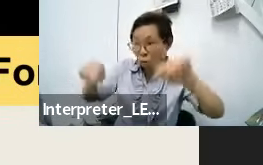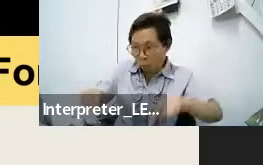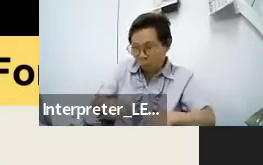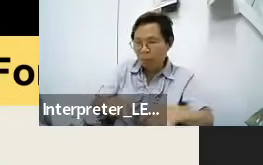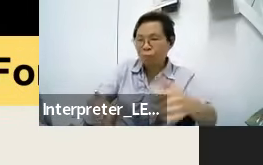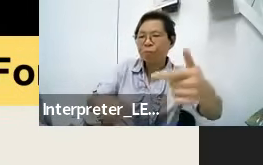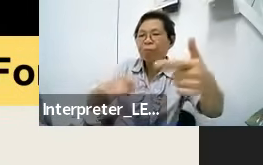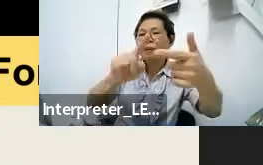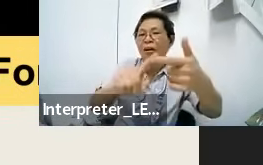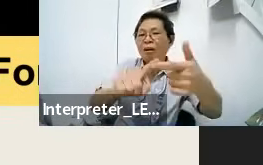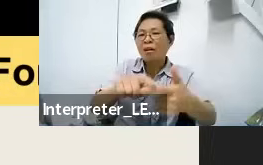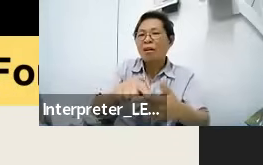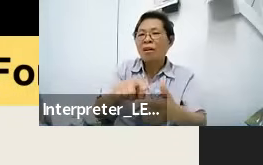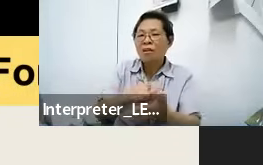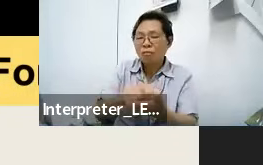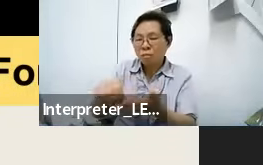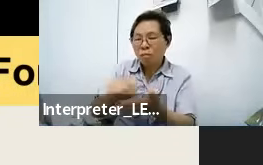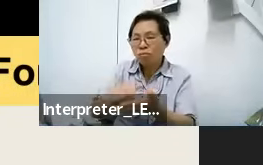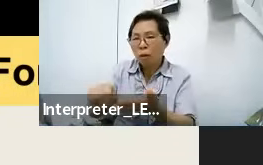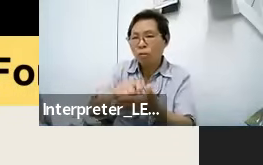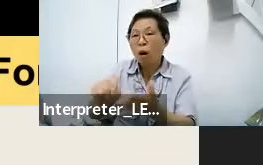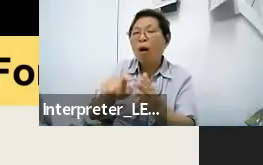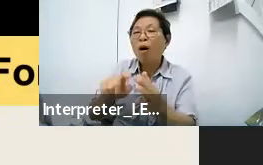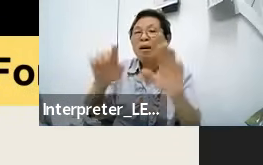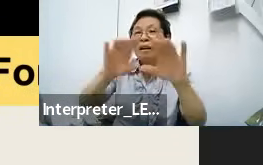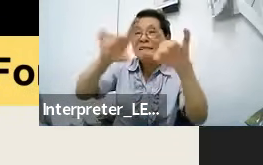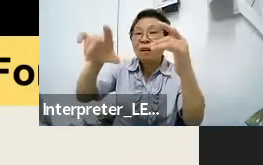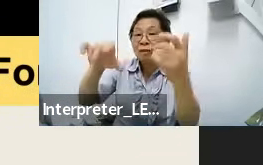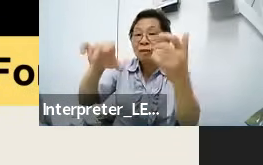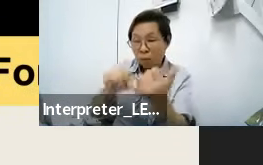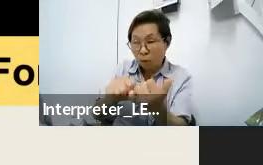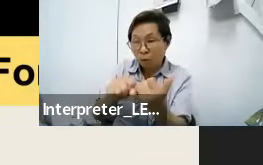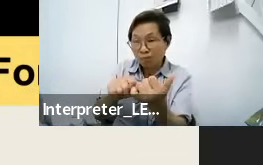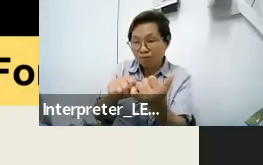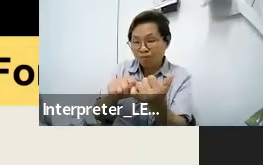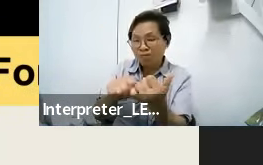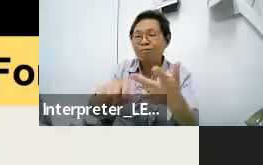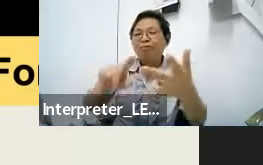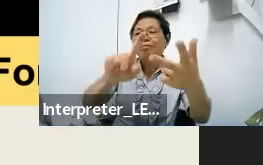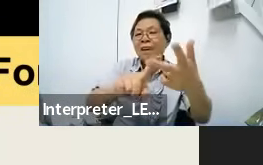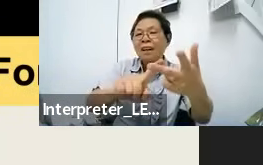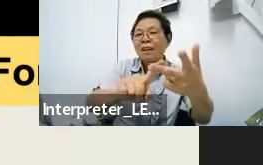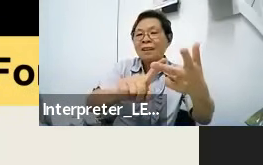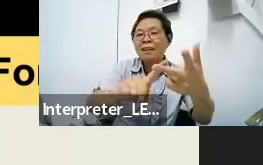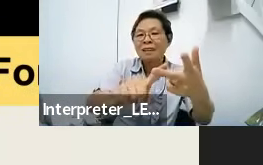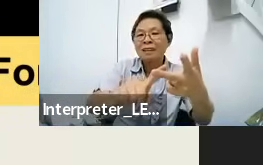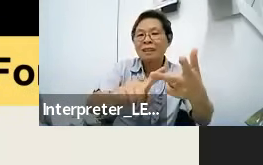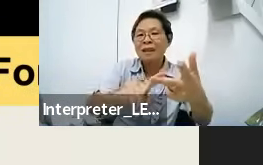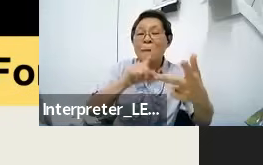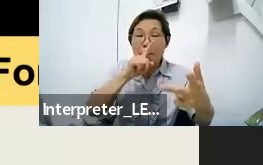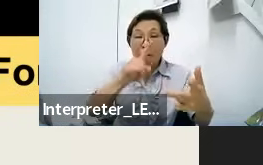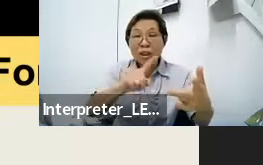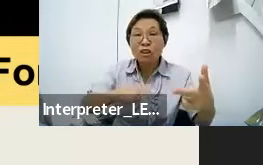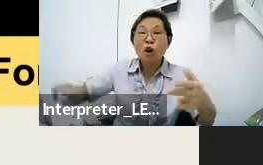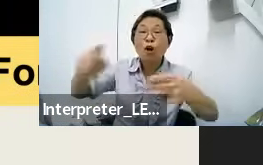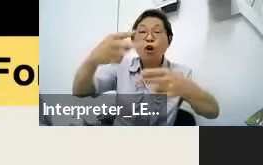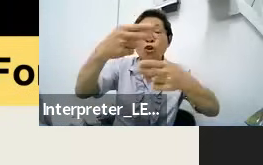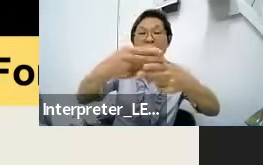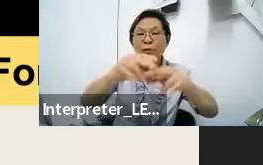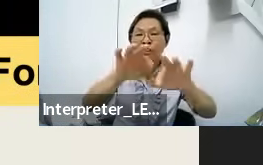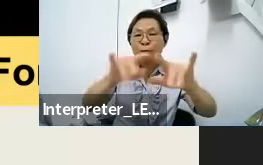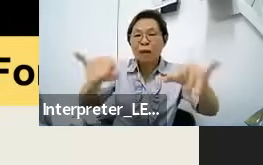2nd, fill out the certificate validation. And 3rd, make sure that your name is